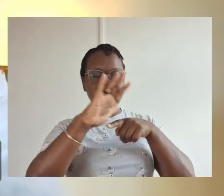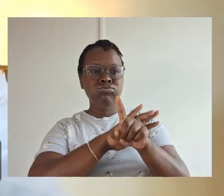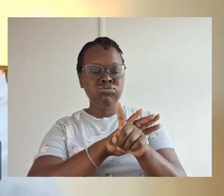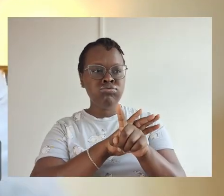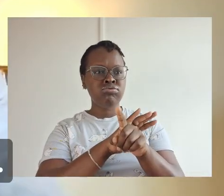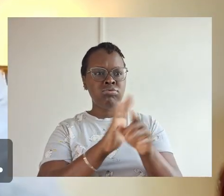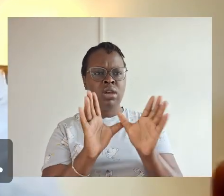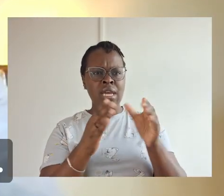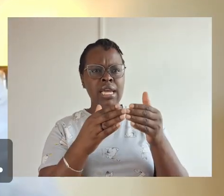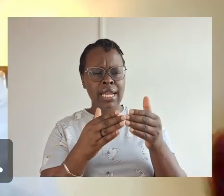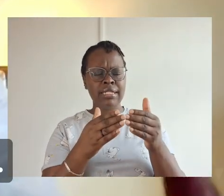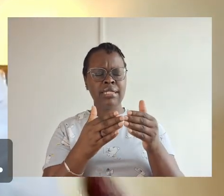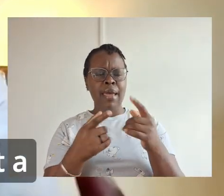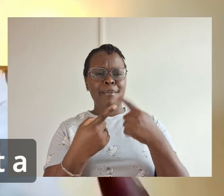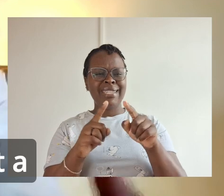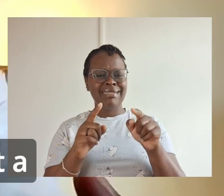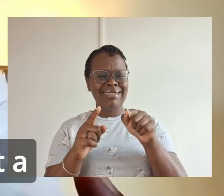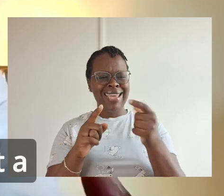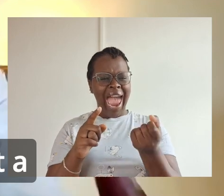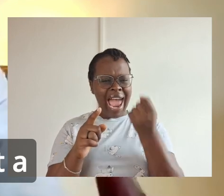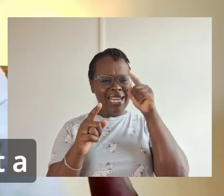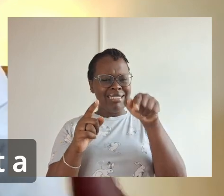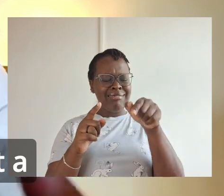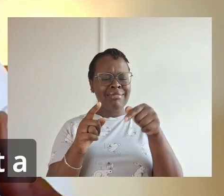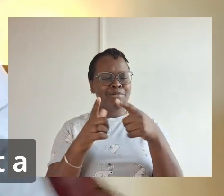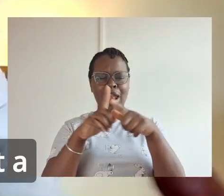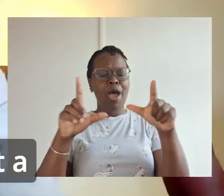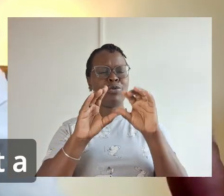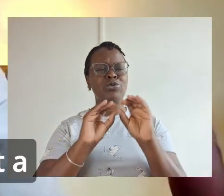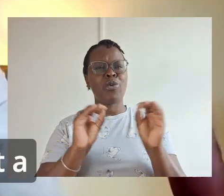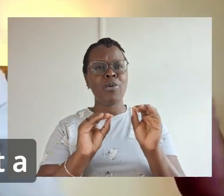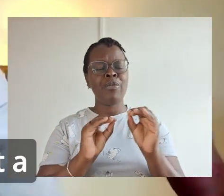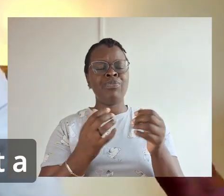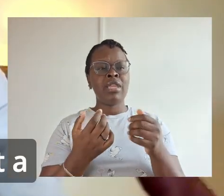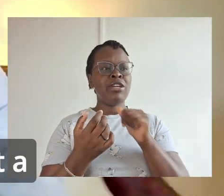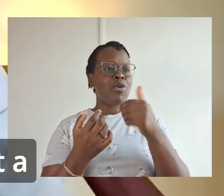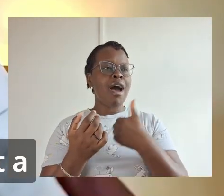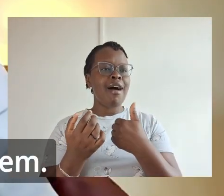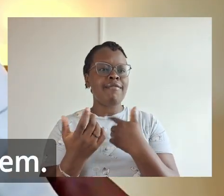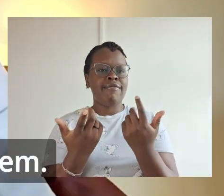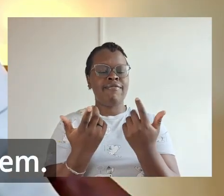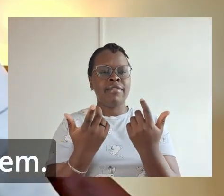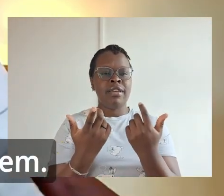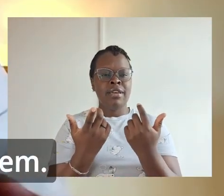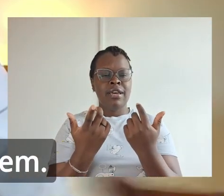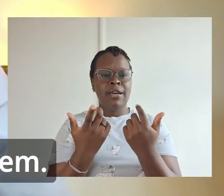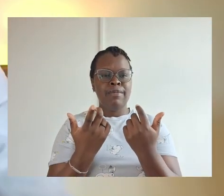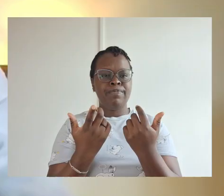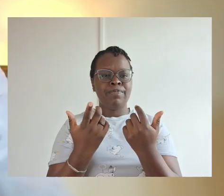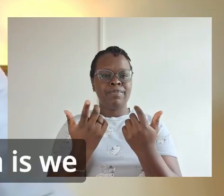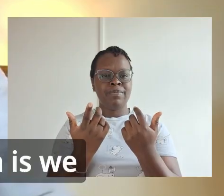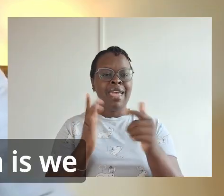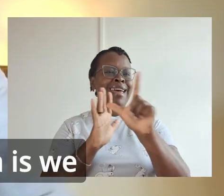knowing their first language, but unfortunately, there's no a curriculum that understands